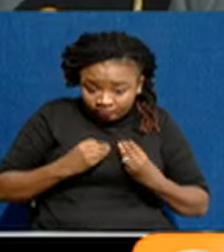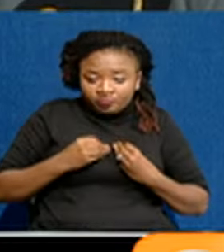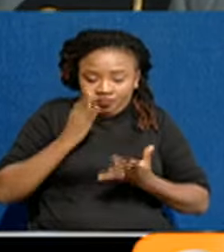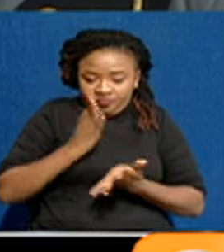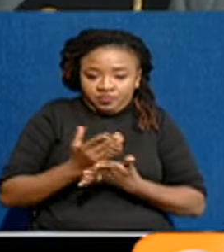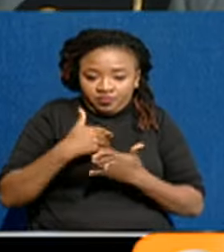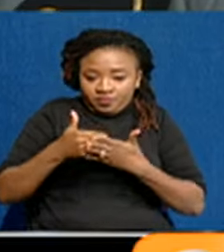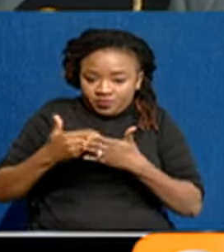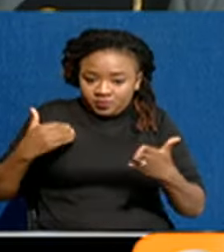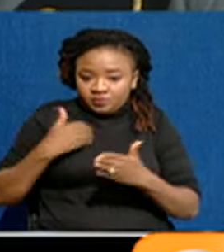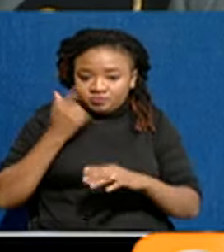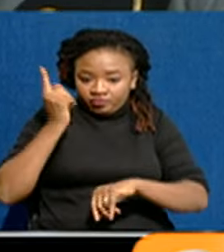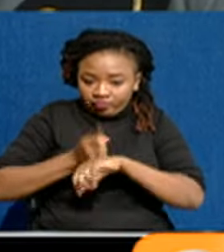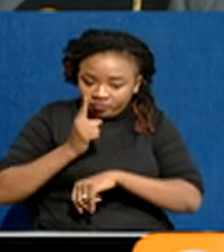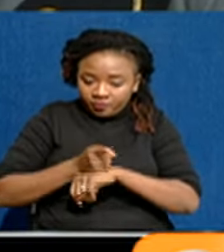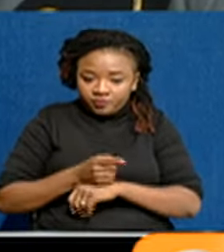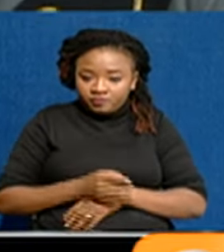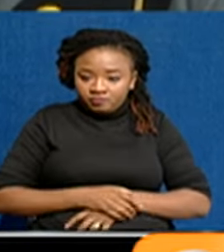warning.